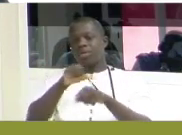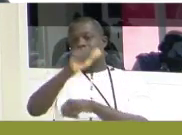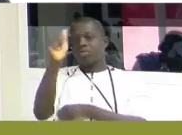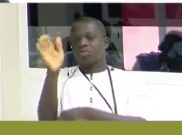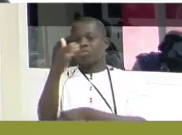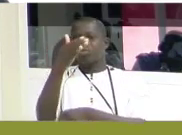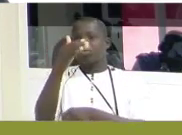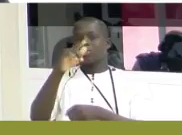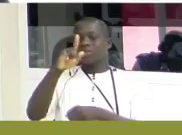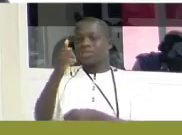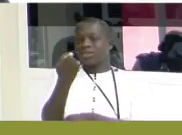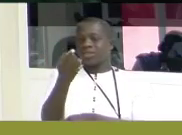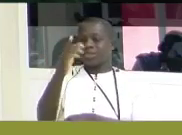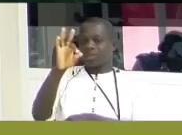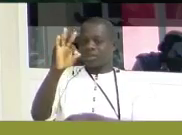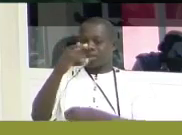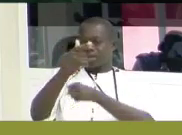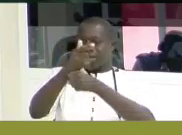up till date.